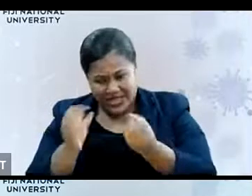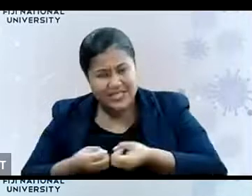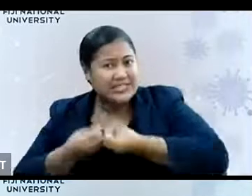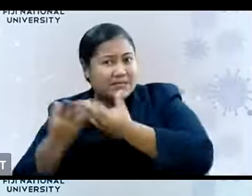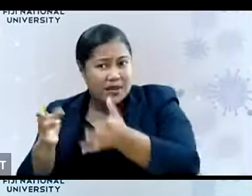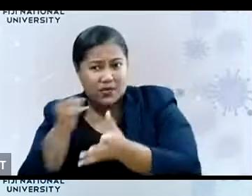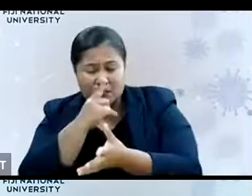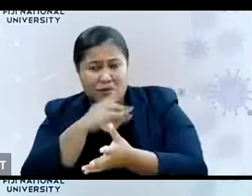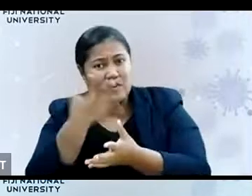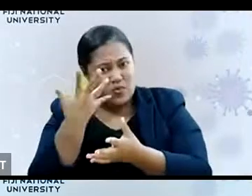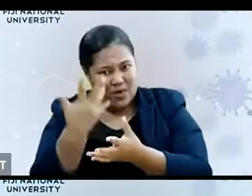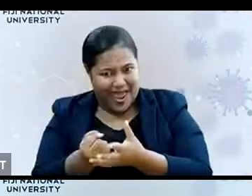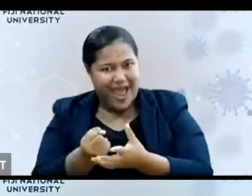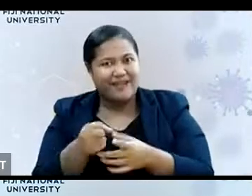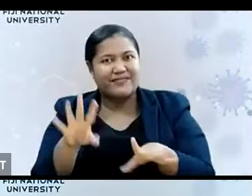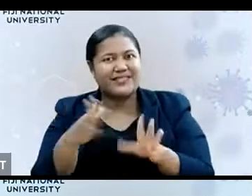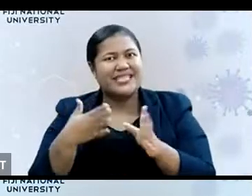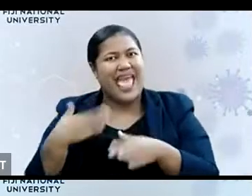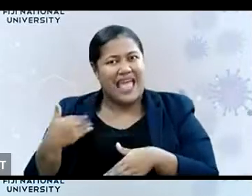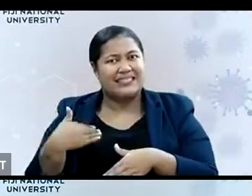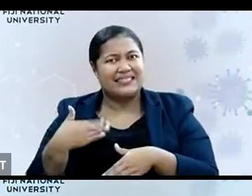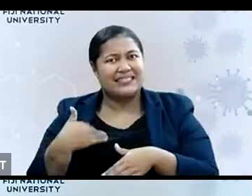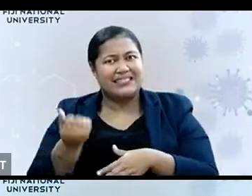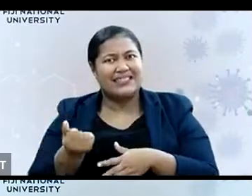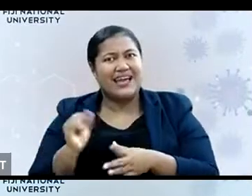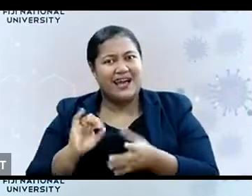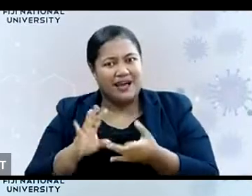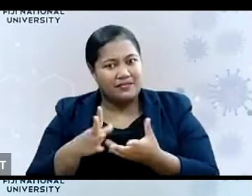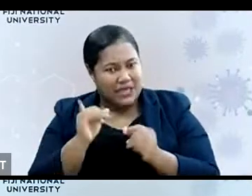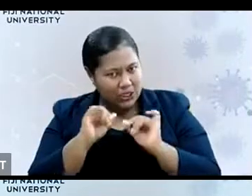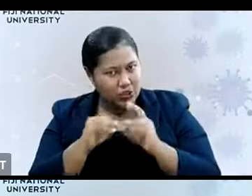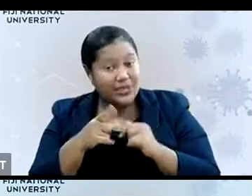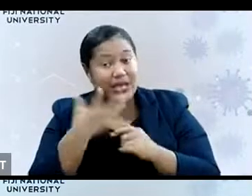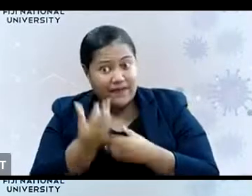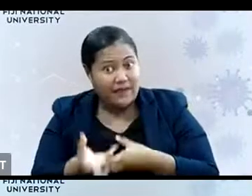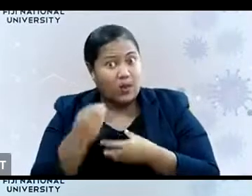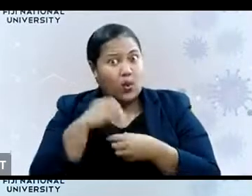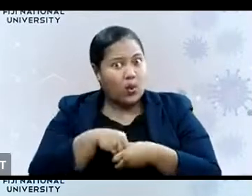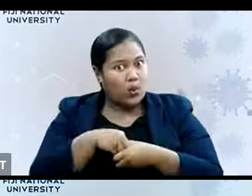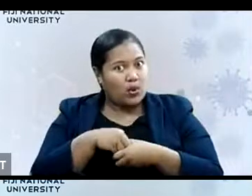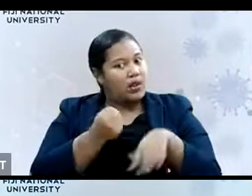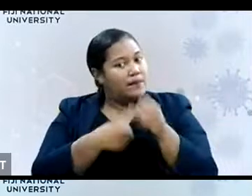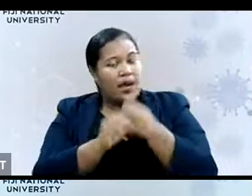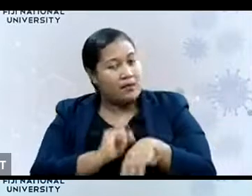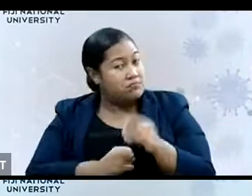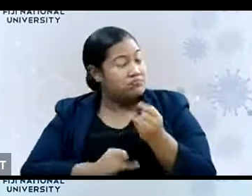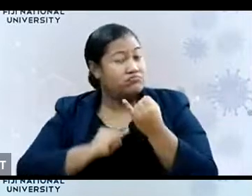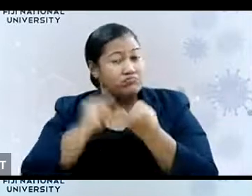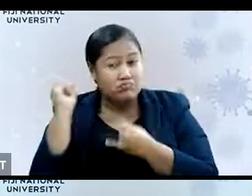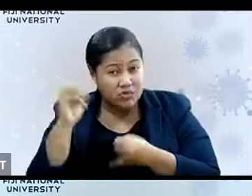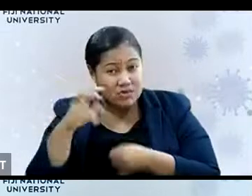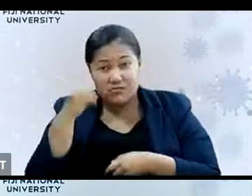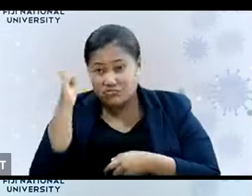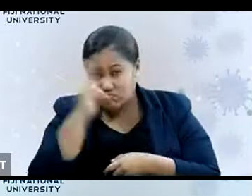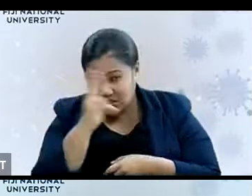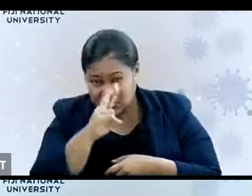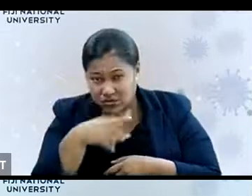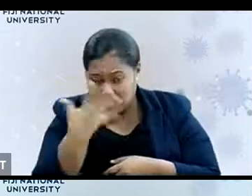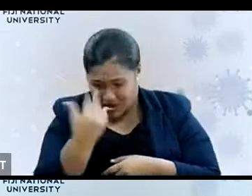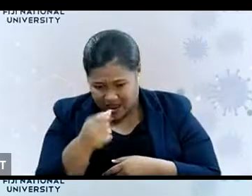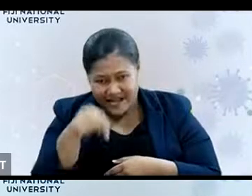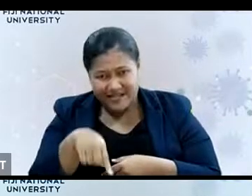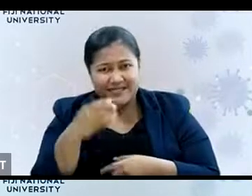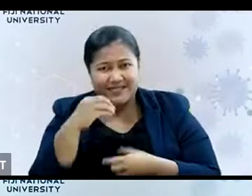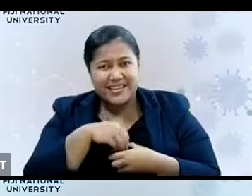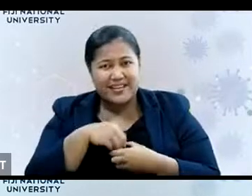have these conditions, these chronic conditions. And if they get the virus, they have a much higher risk of getting the severe form of